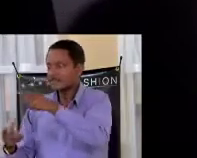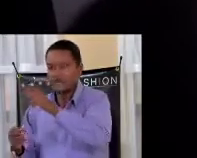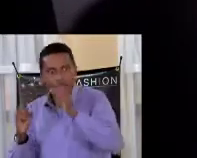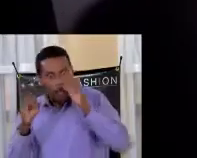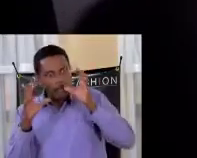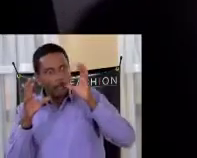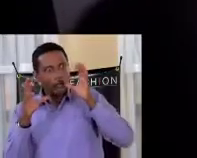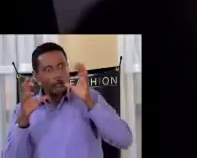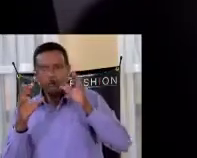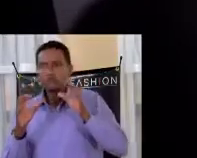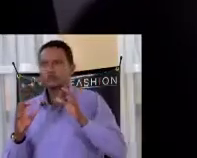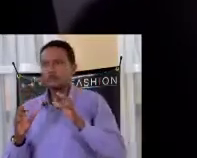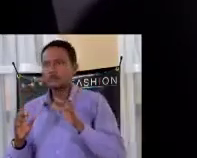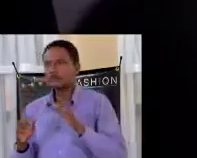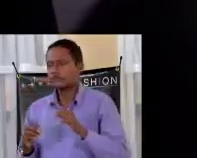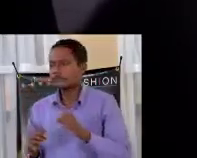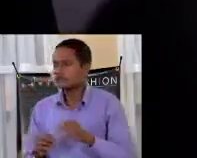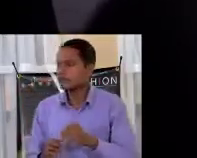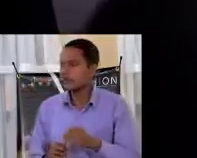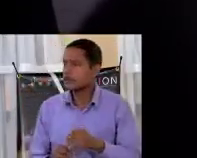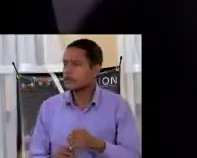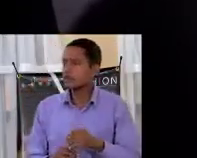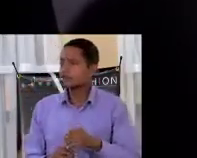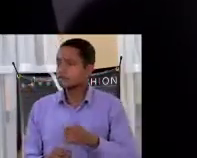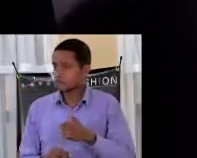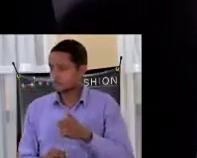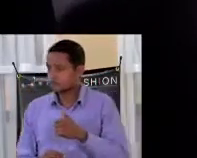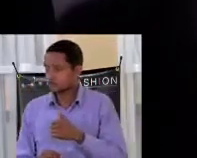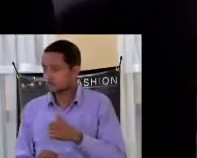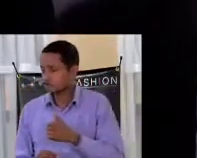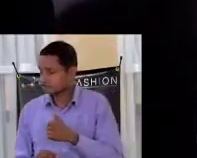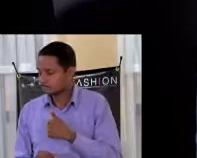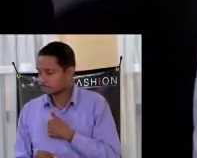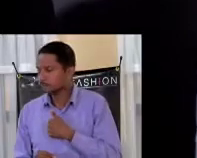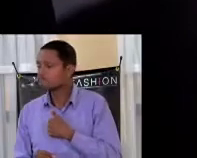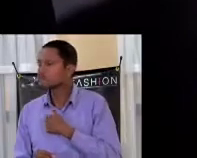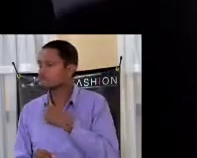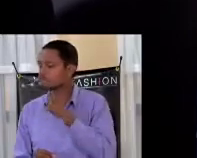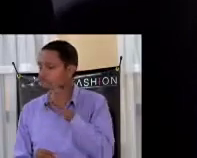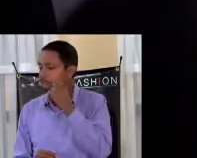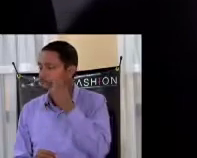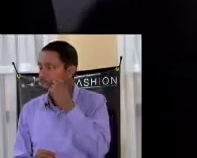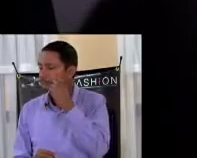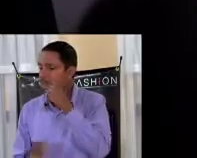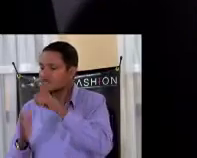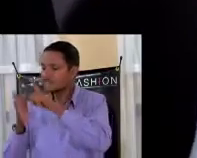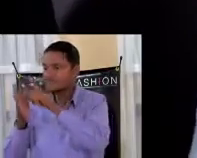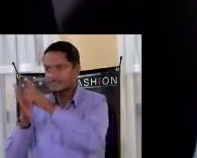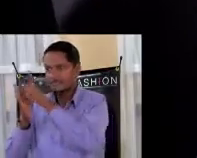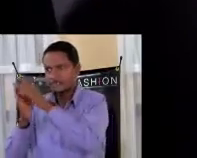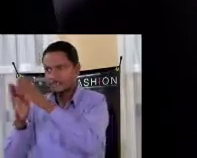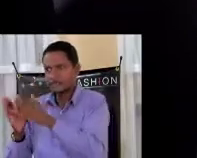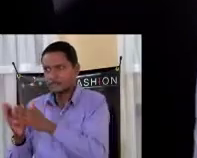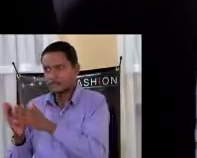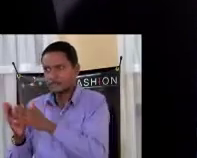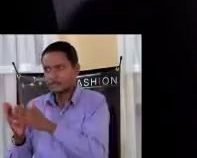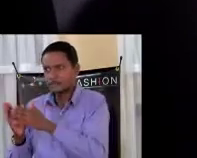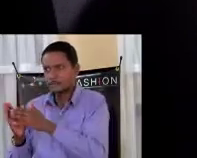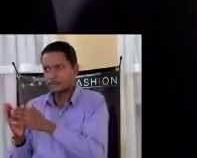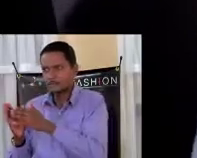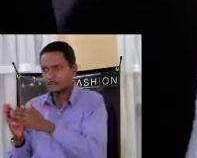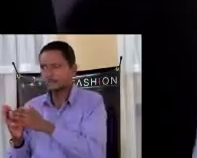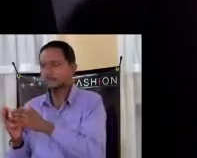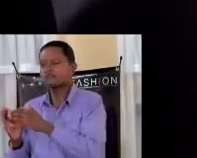couple months ago, and I was like, you know, I have stepped into the reality of the designer rather than requesting that you step into